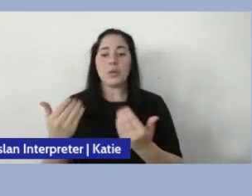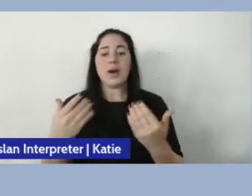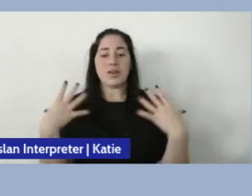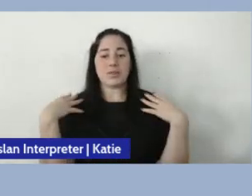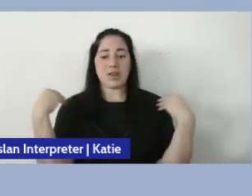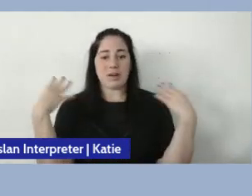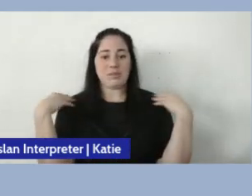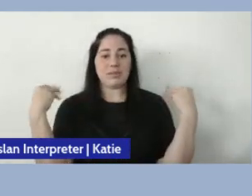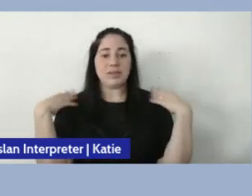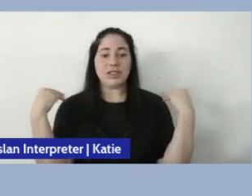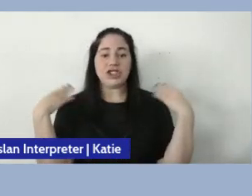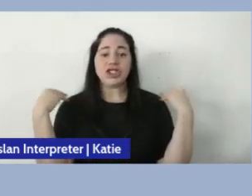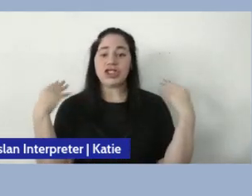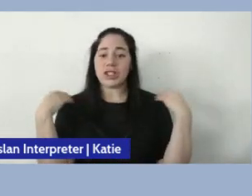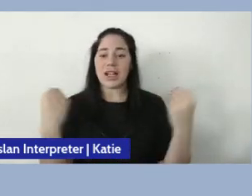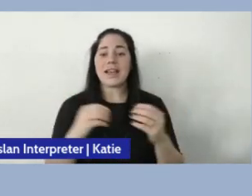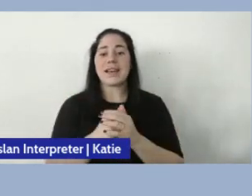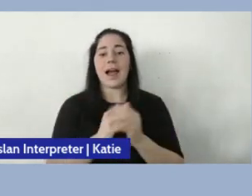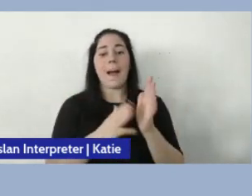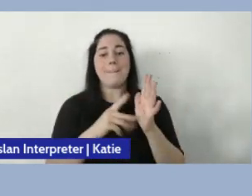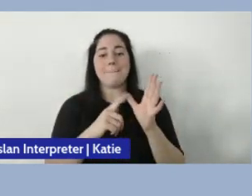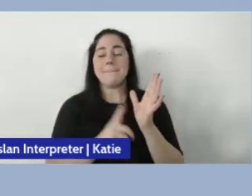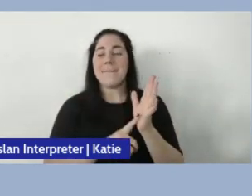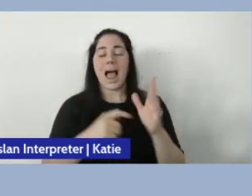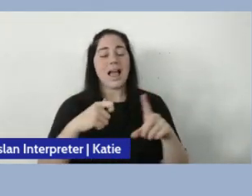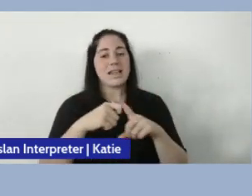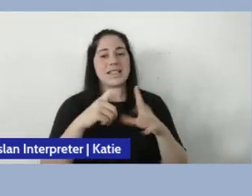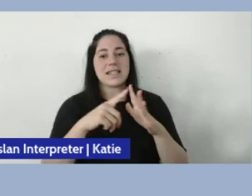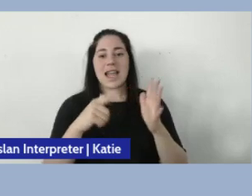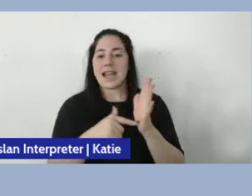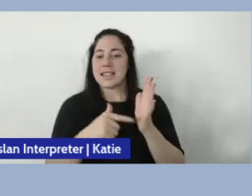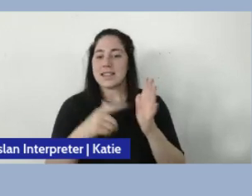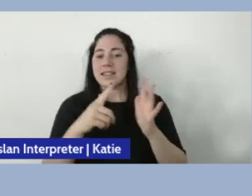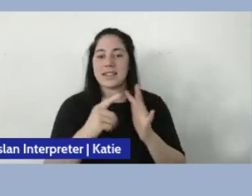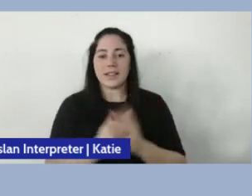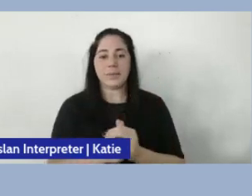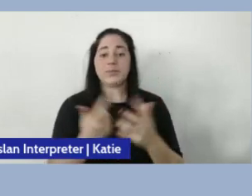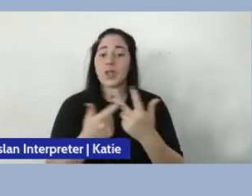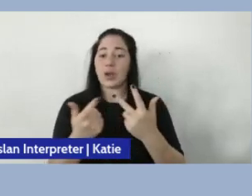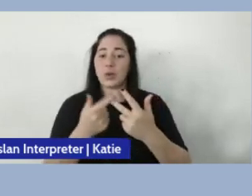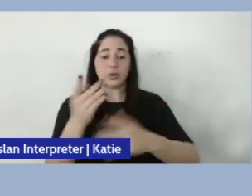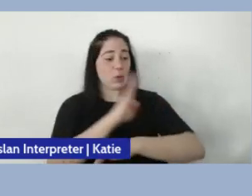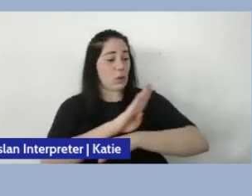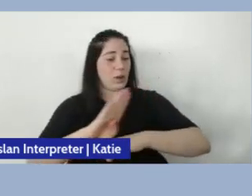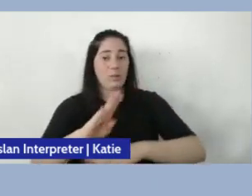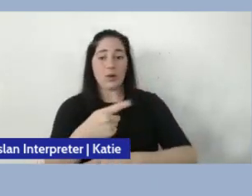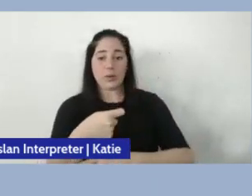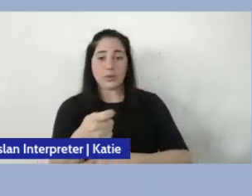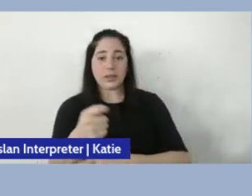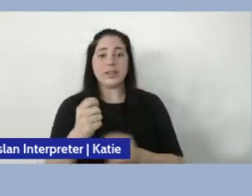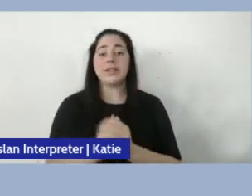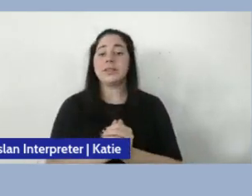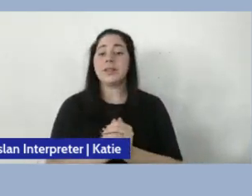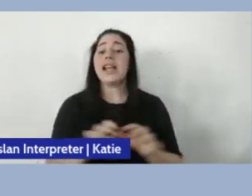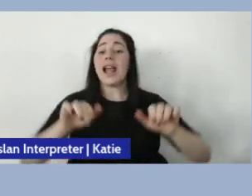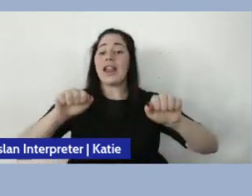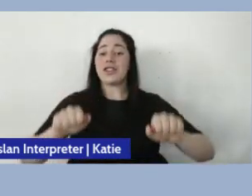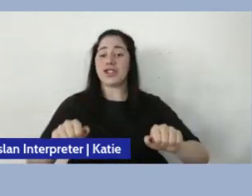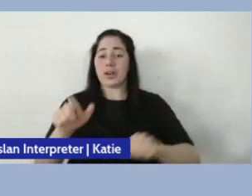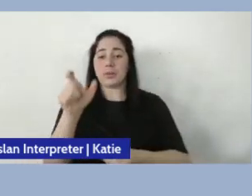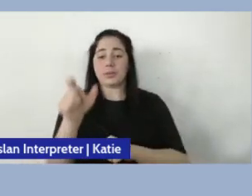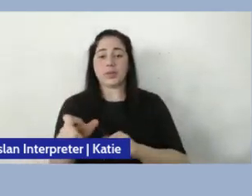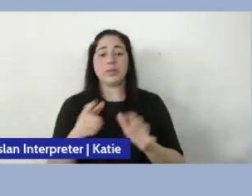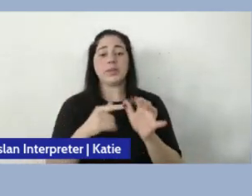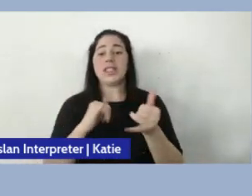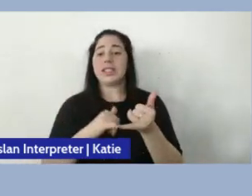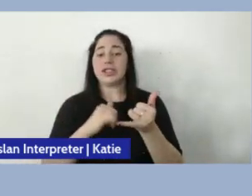Victorian Multicultural Commission, NARI board members Janice Besh and Stephen Thomas, and NARI Chairman, Associate Professor Michael